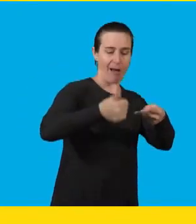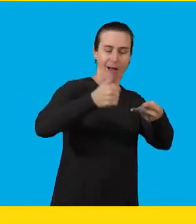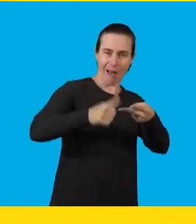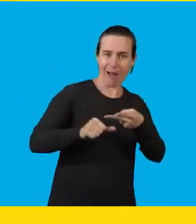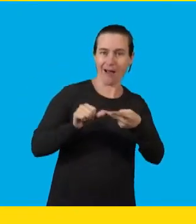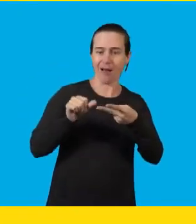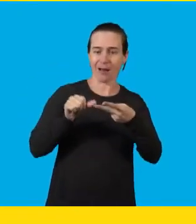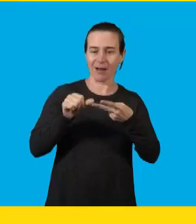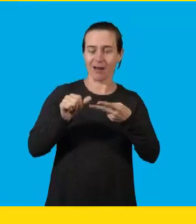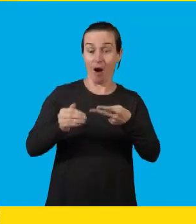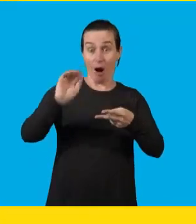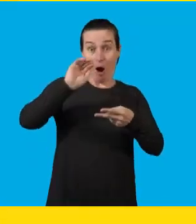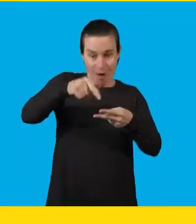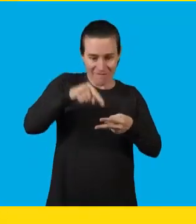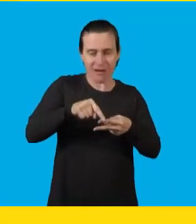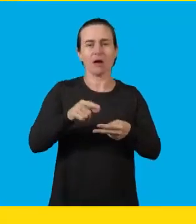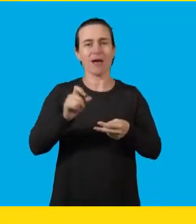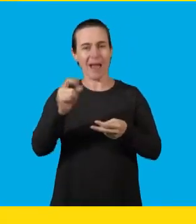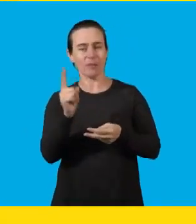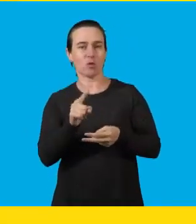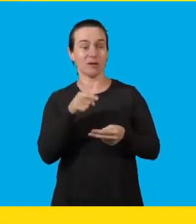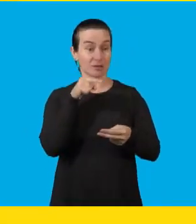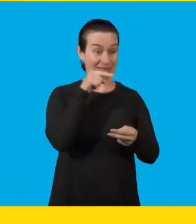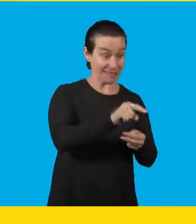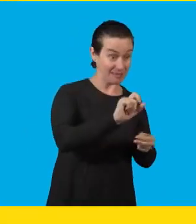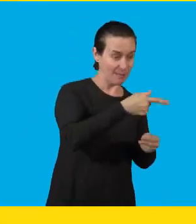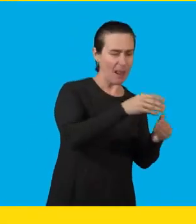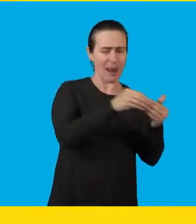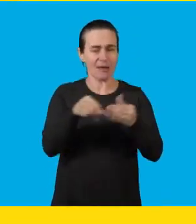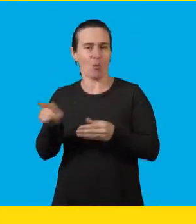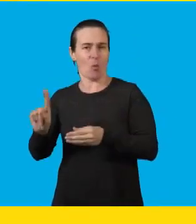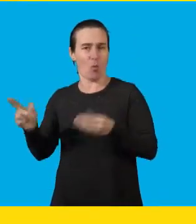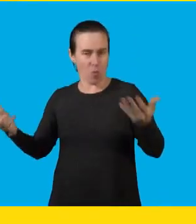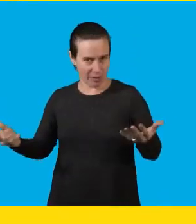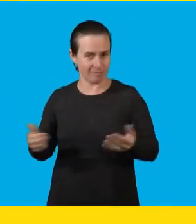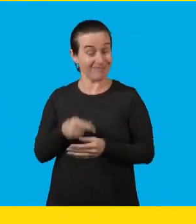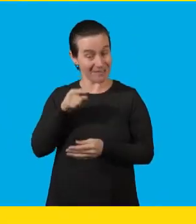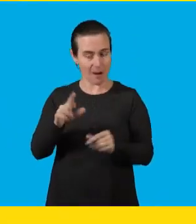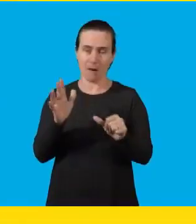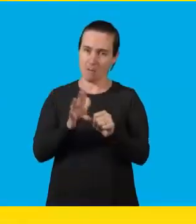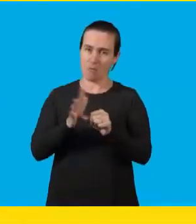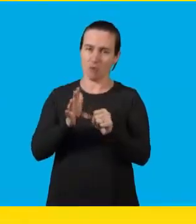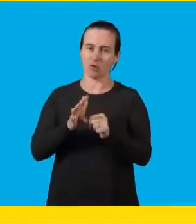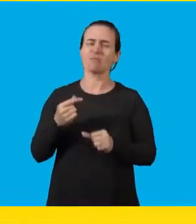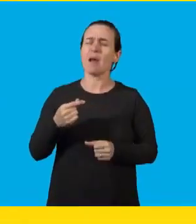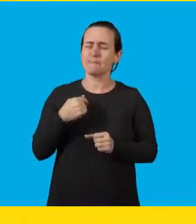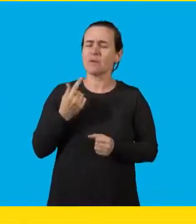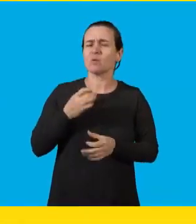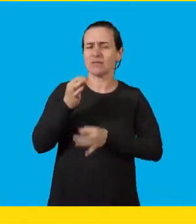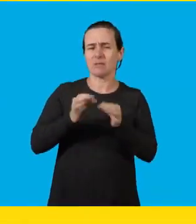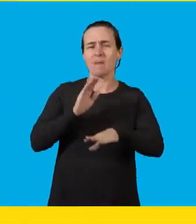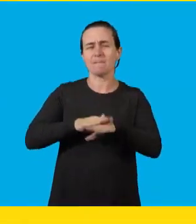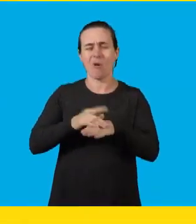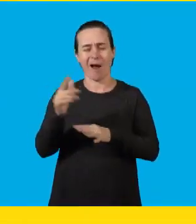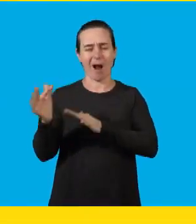So hopefully these examples that I'm going to be using, or the examples that I'm going to show you, will help you understand